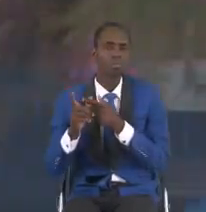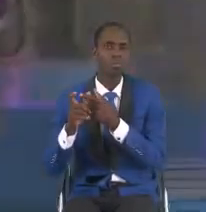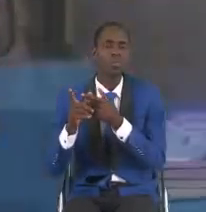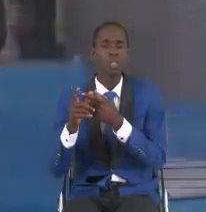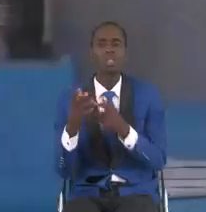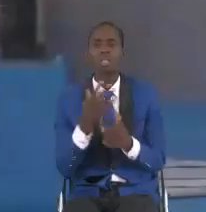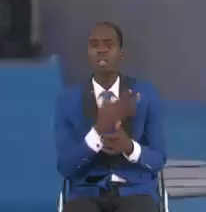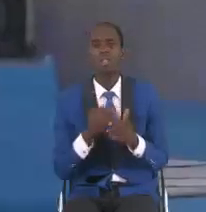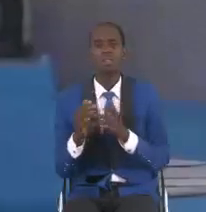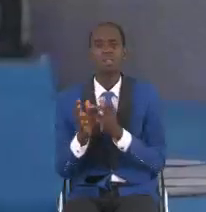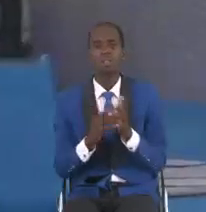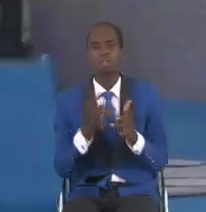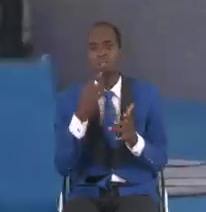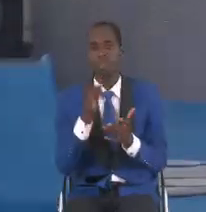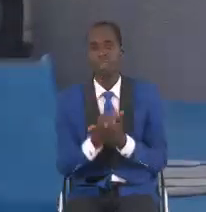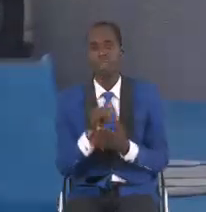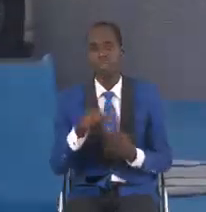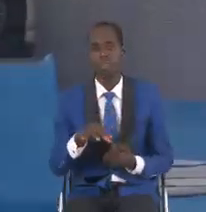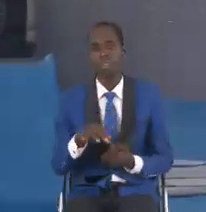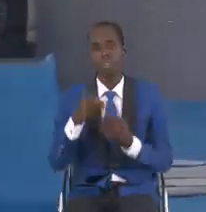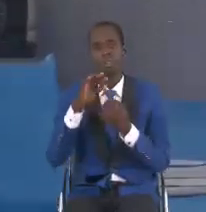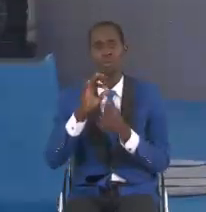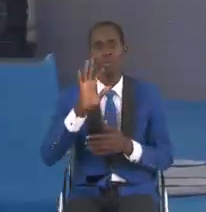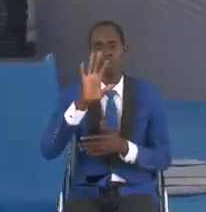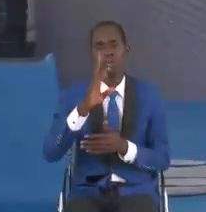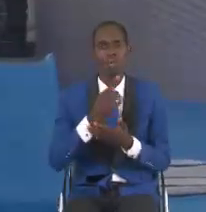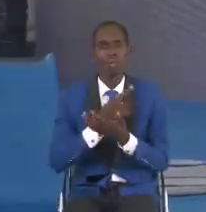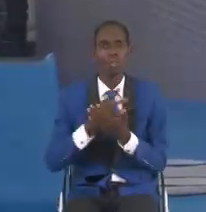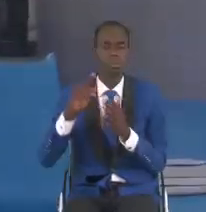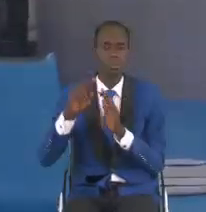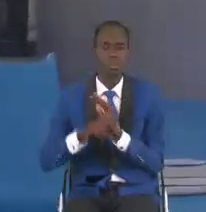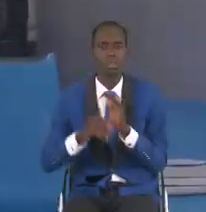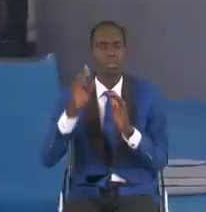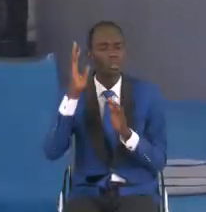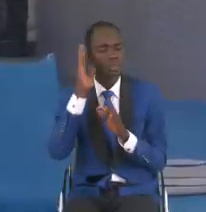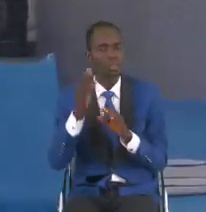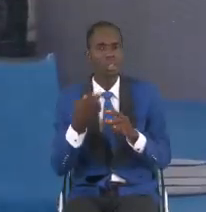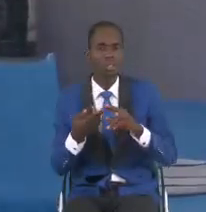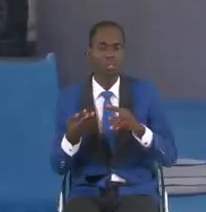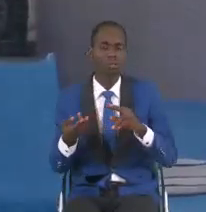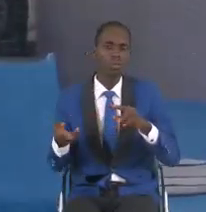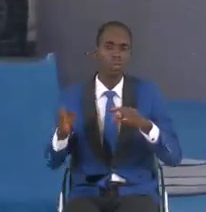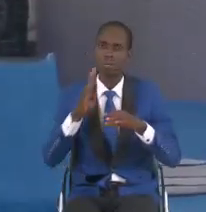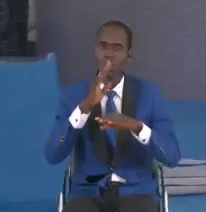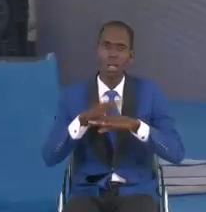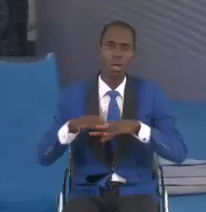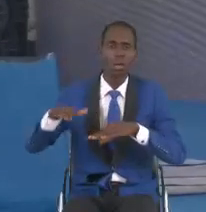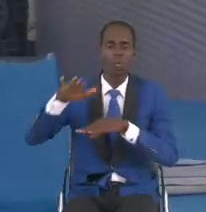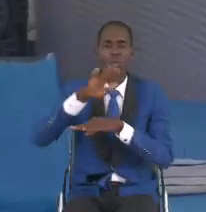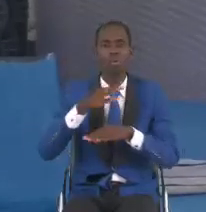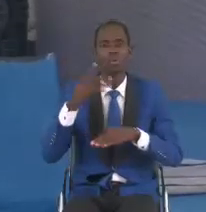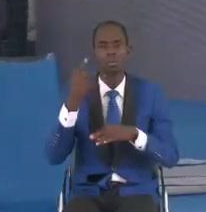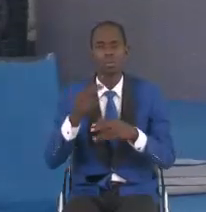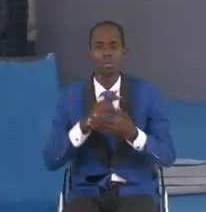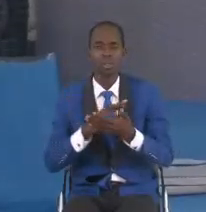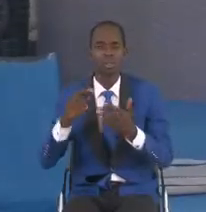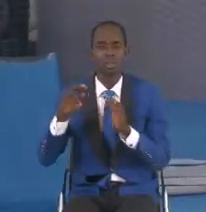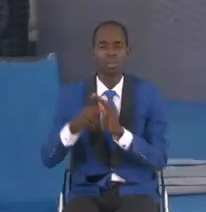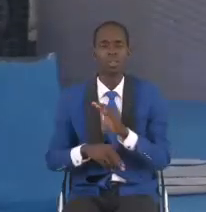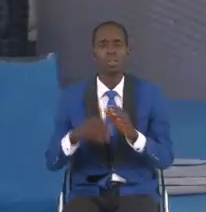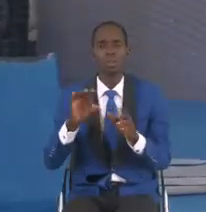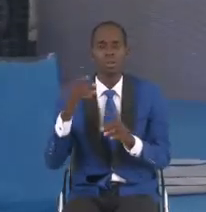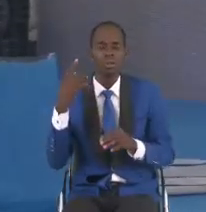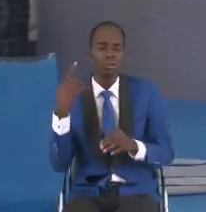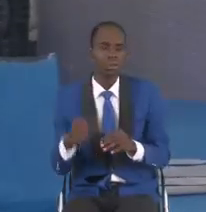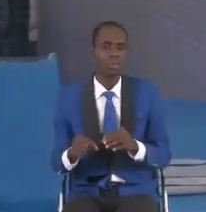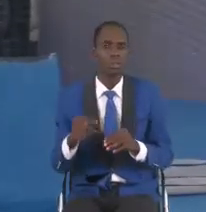said, except your righteousness shall exceed the righteousness of the scribes and the Pharisees, you